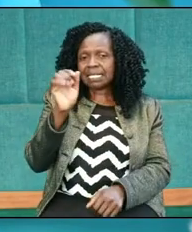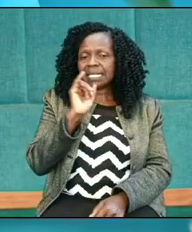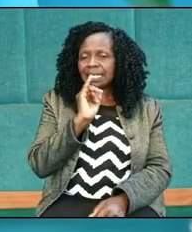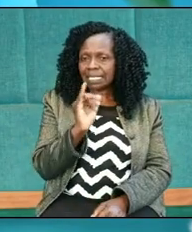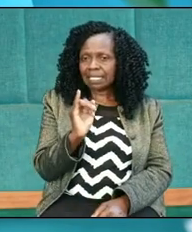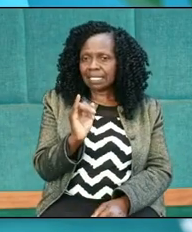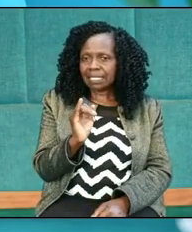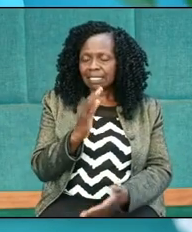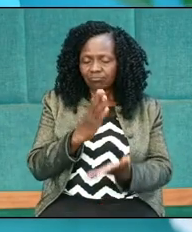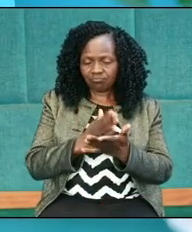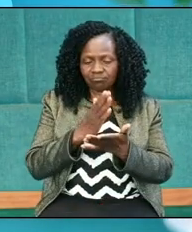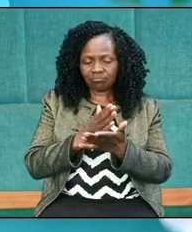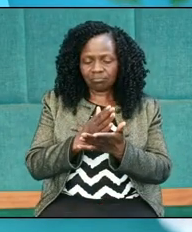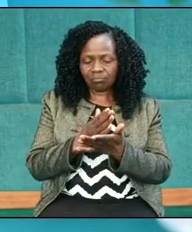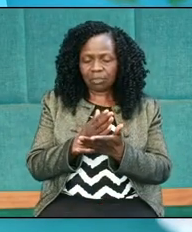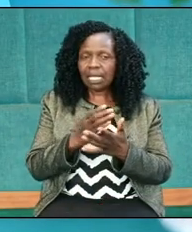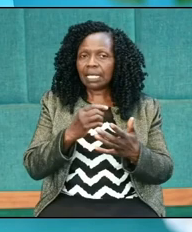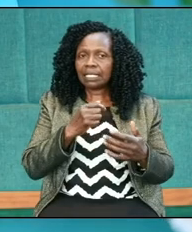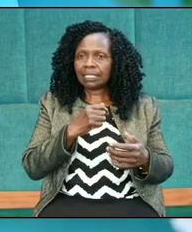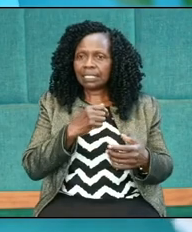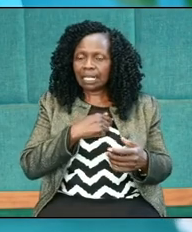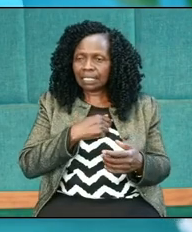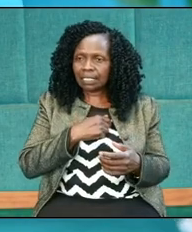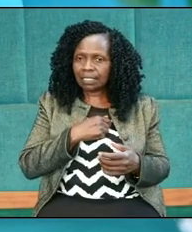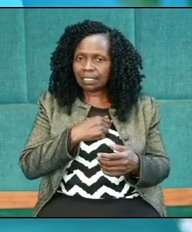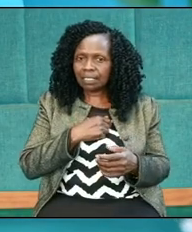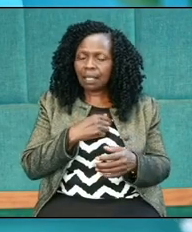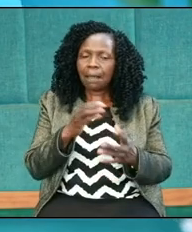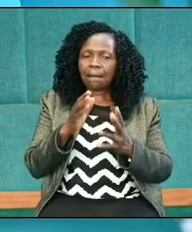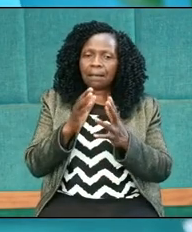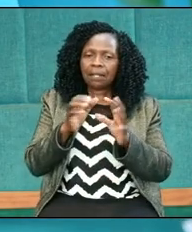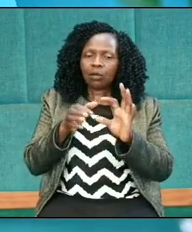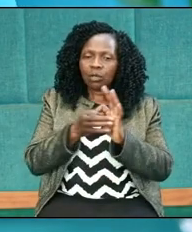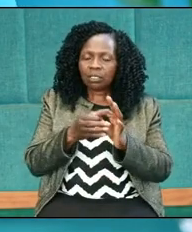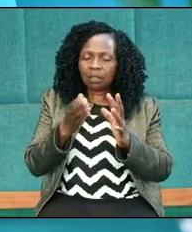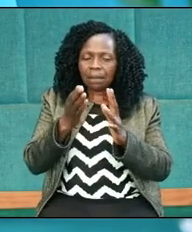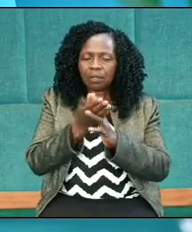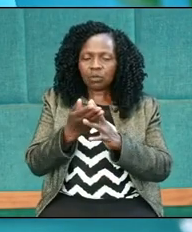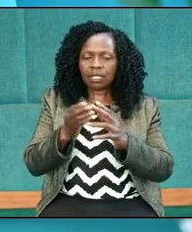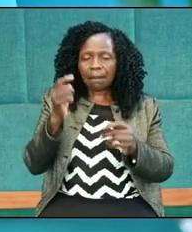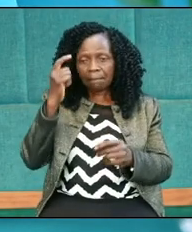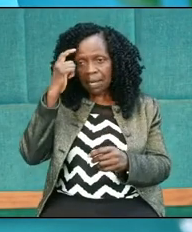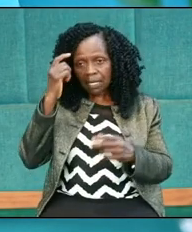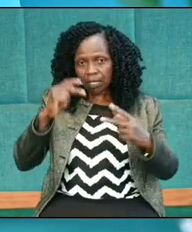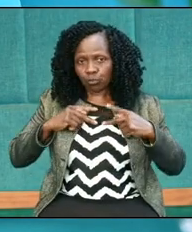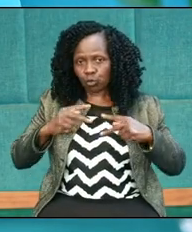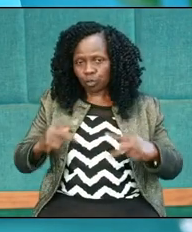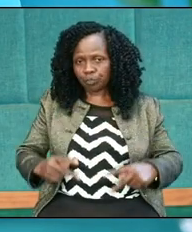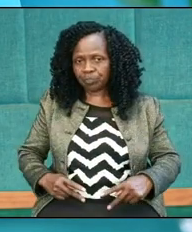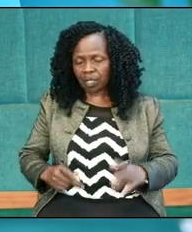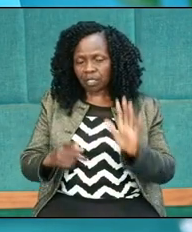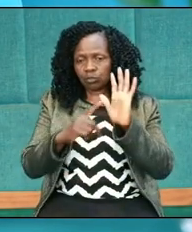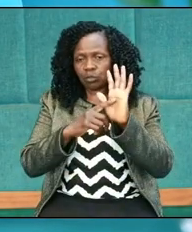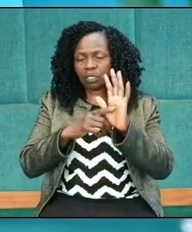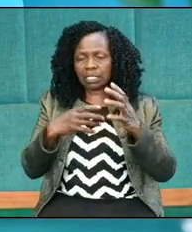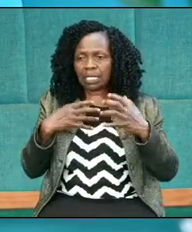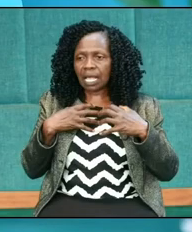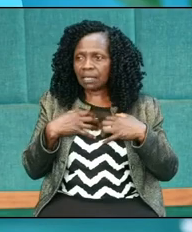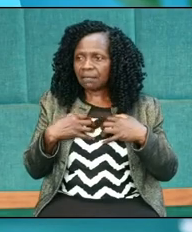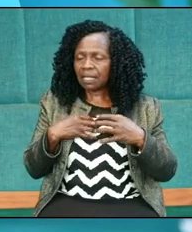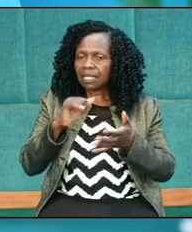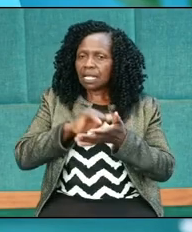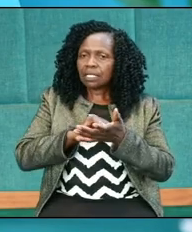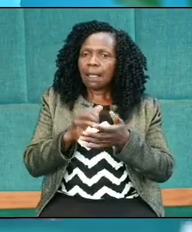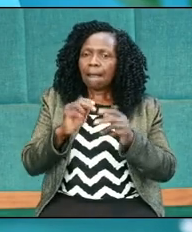is really talking and it touching on that connection between the mind and the body. So research showed scientifically that